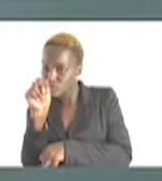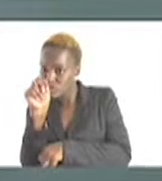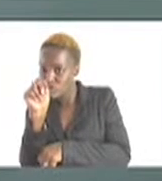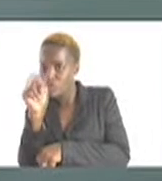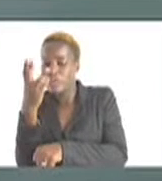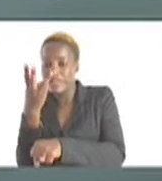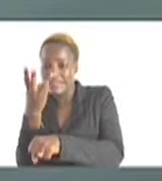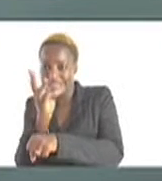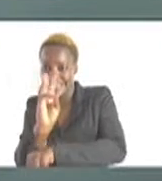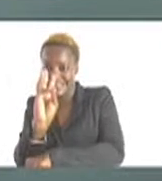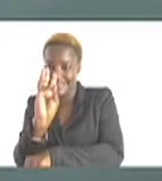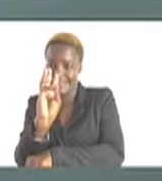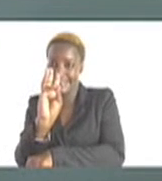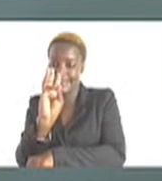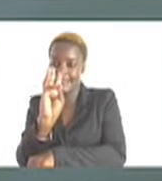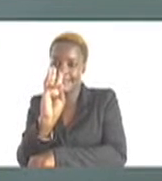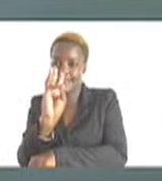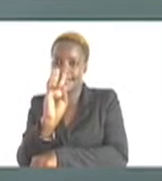will be the